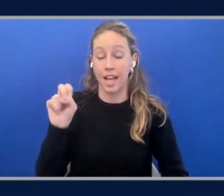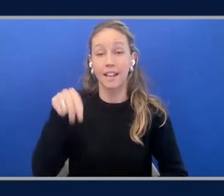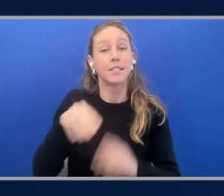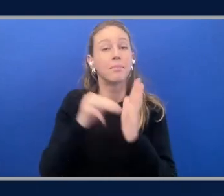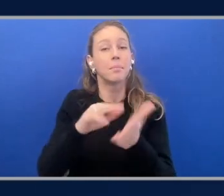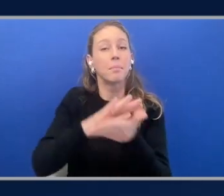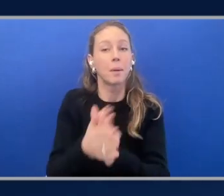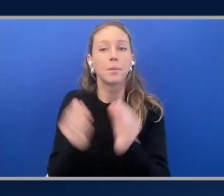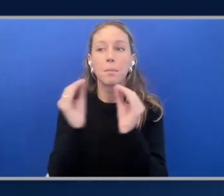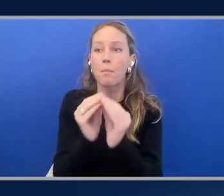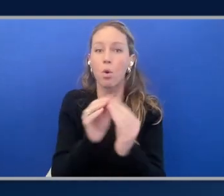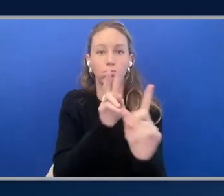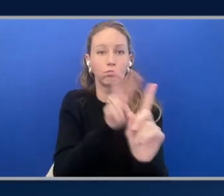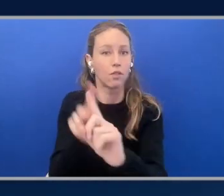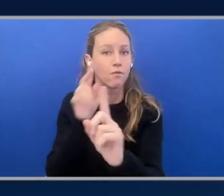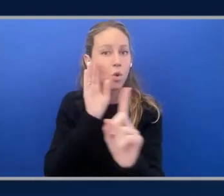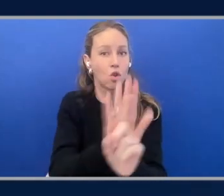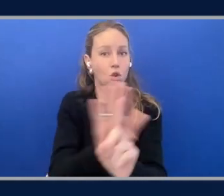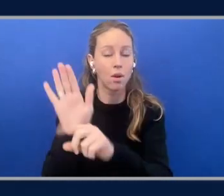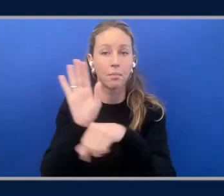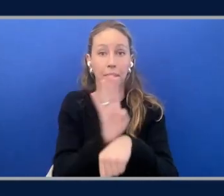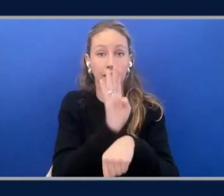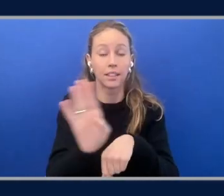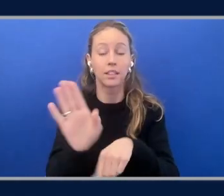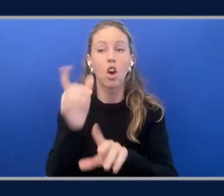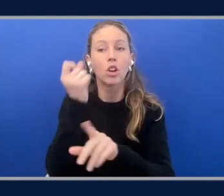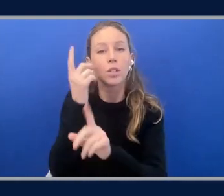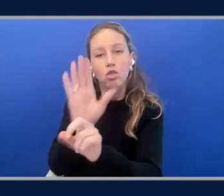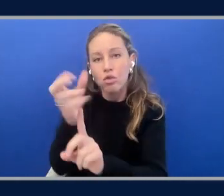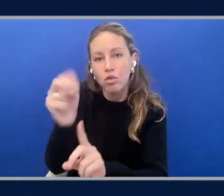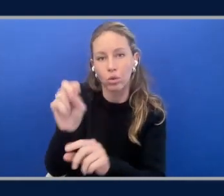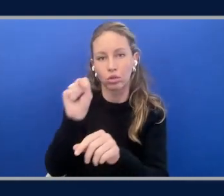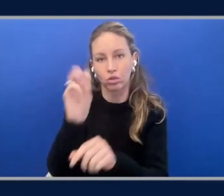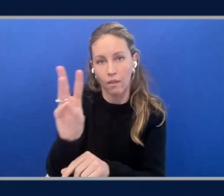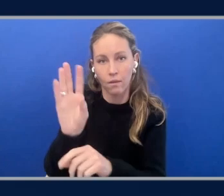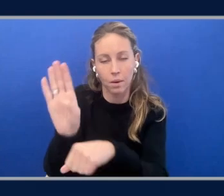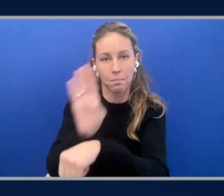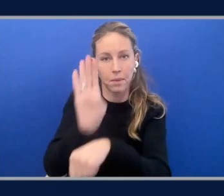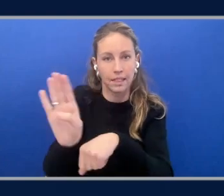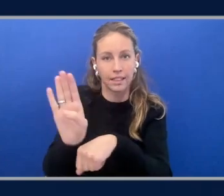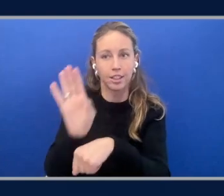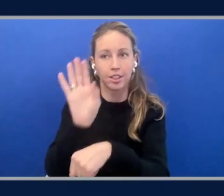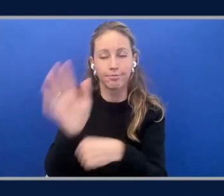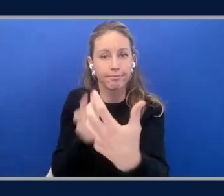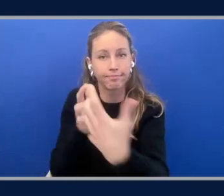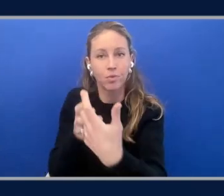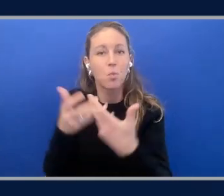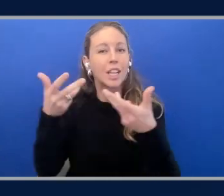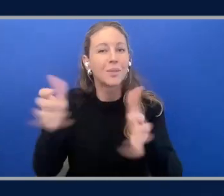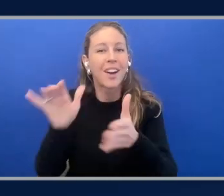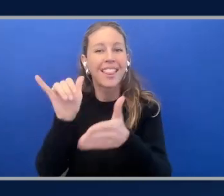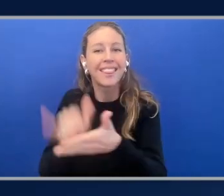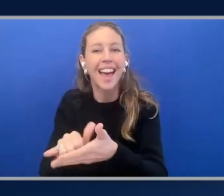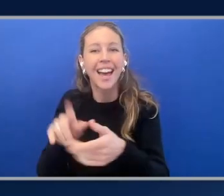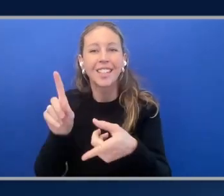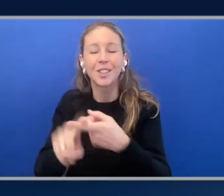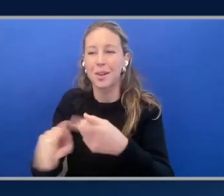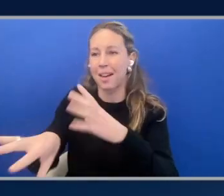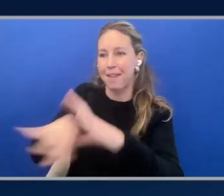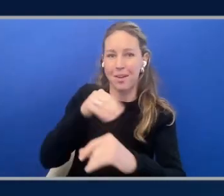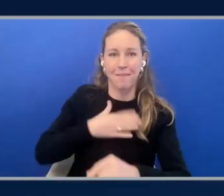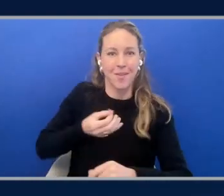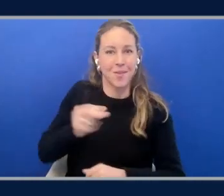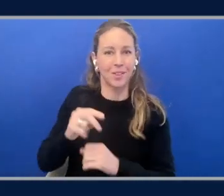more relevant to your business, starts to really understand your software business, you don't want that to leave your security boundary. Like